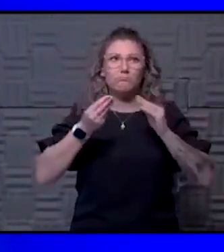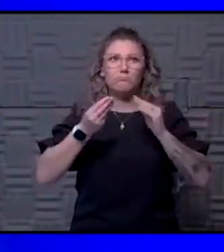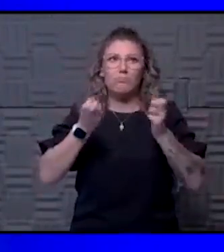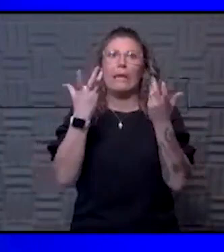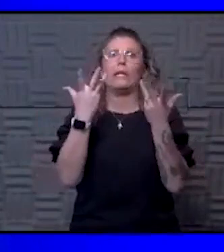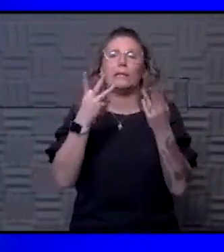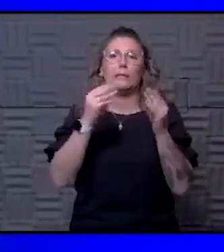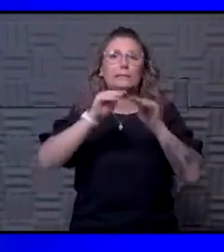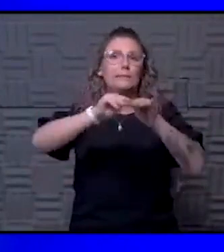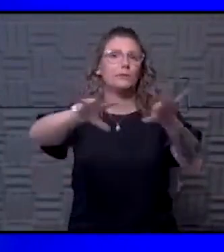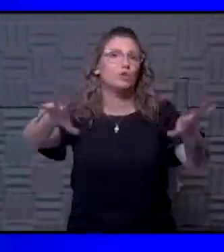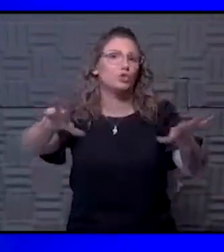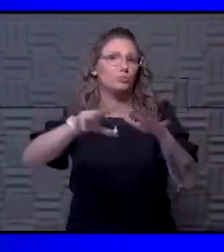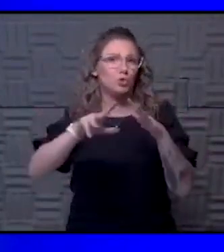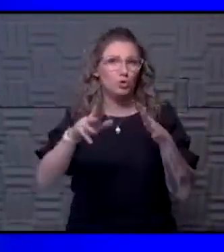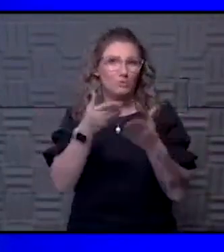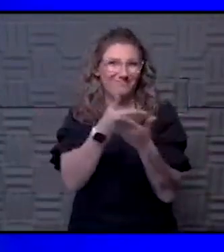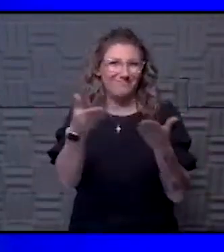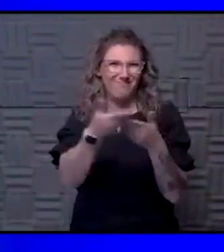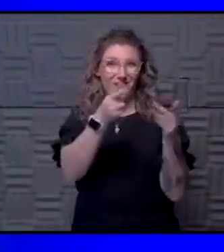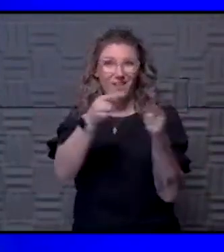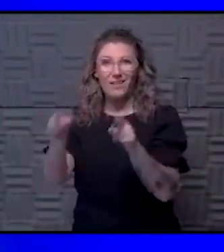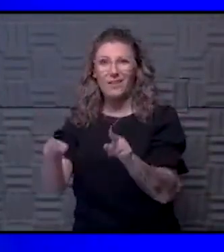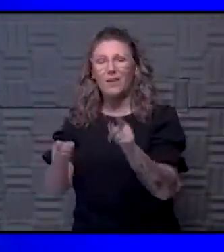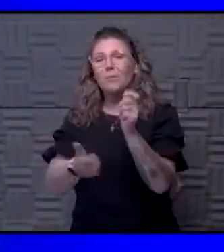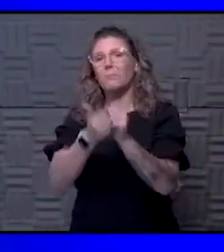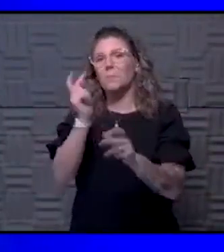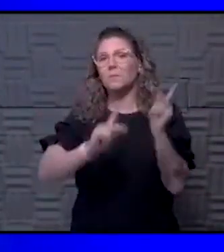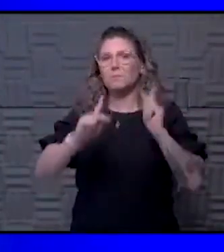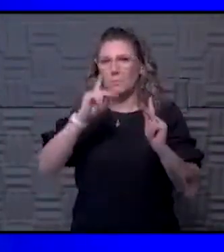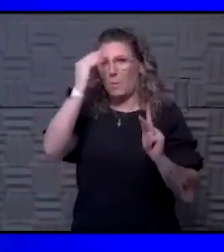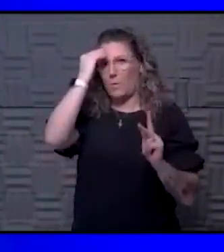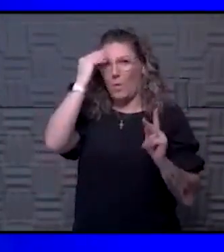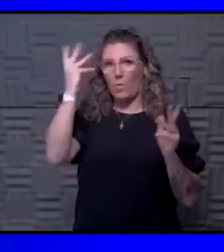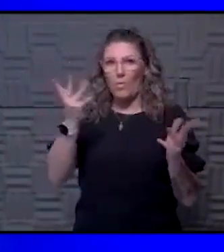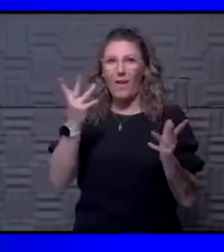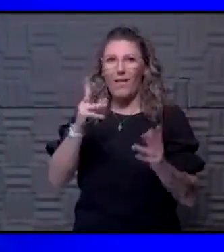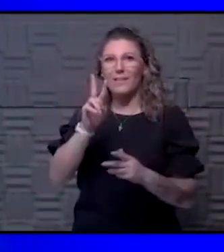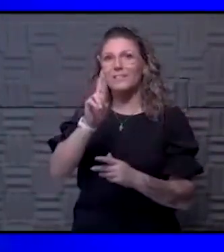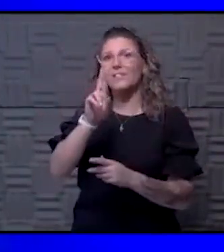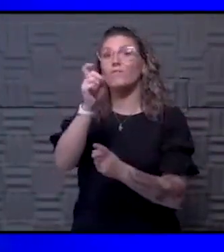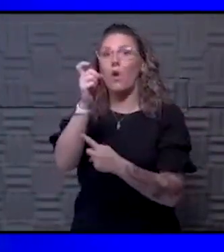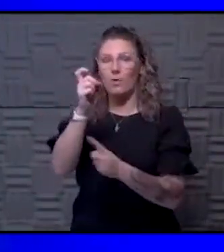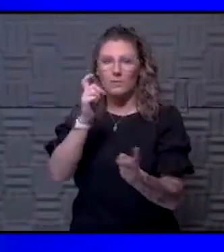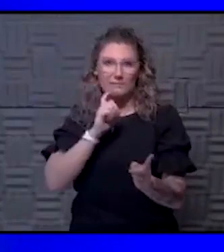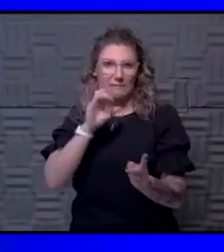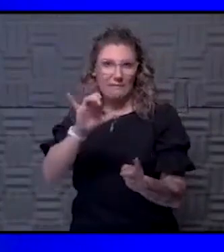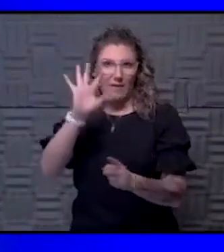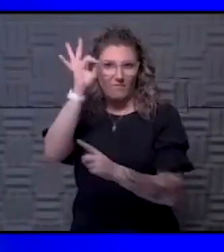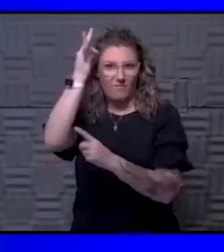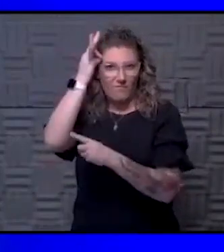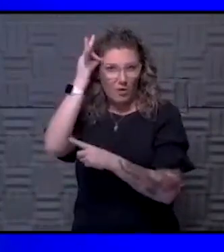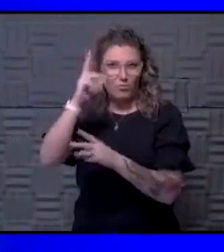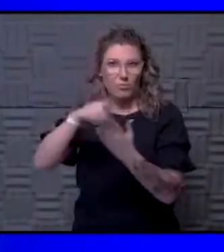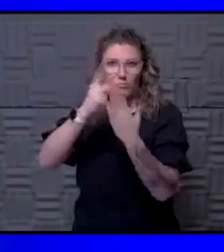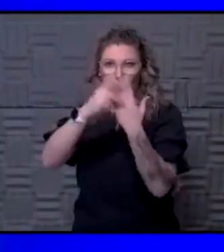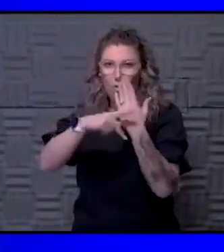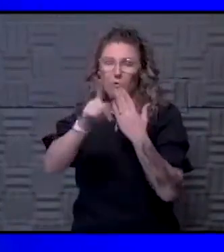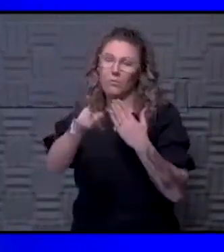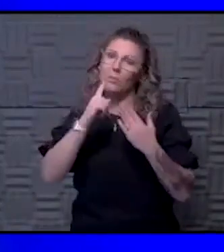distribution channels that they go through. So probably the one that most people are familiar with is the pharmacy program, the federal retail pharmacy program, which is